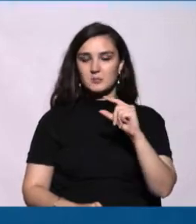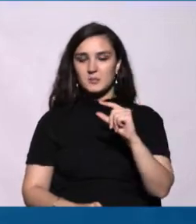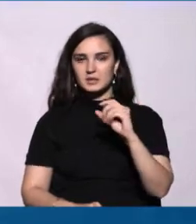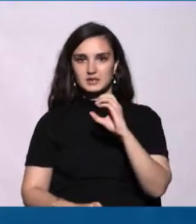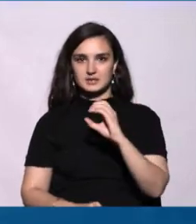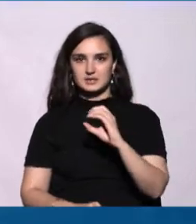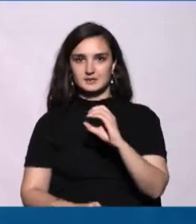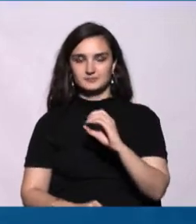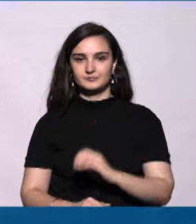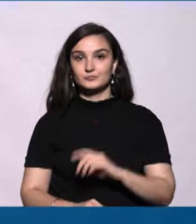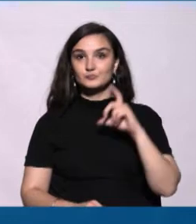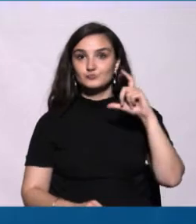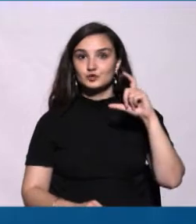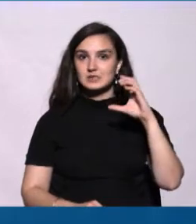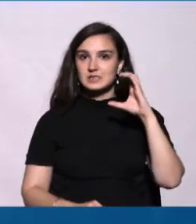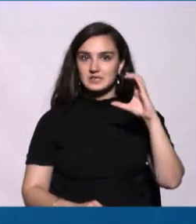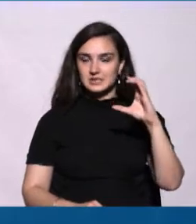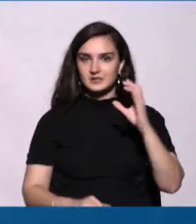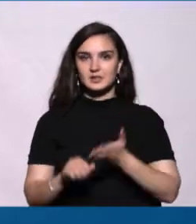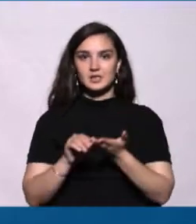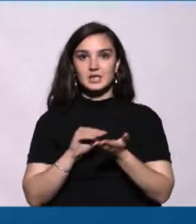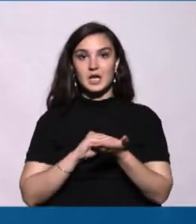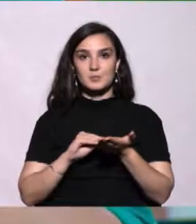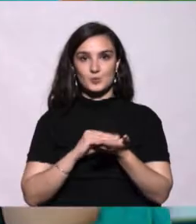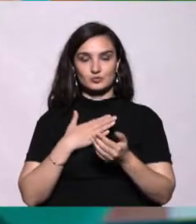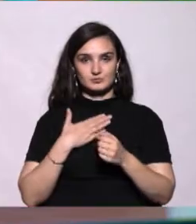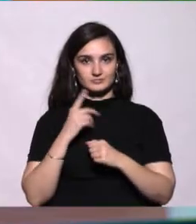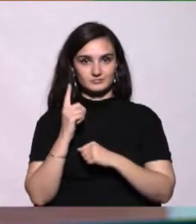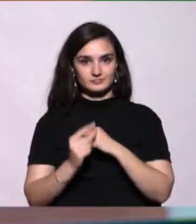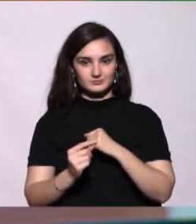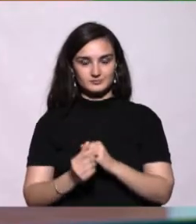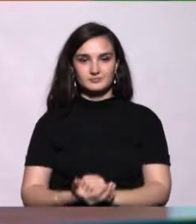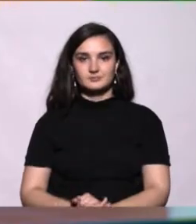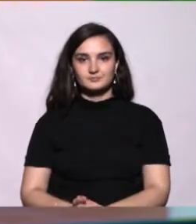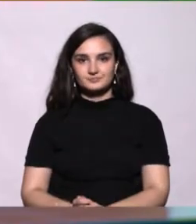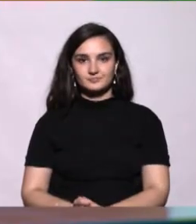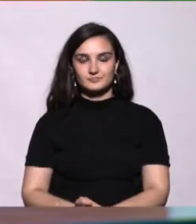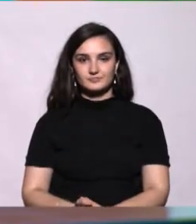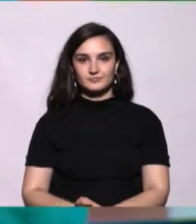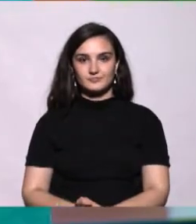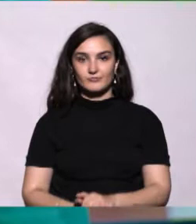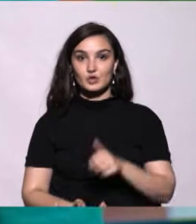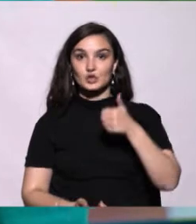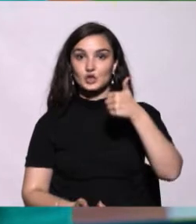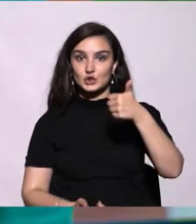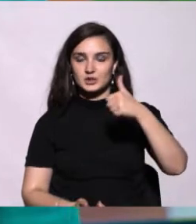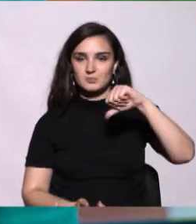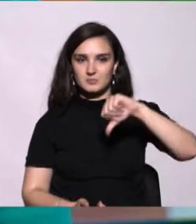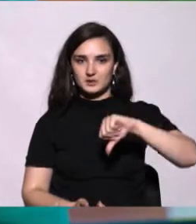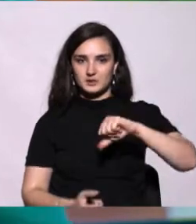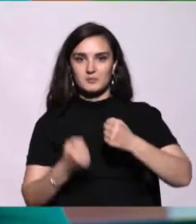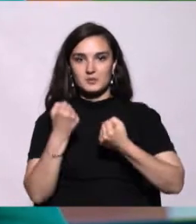c. Capital C, please repeat with me. Mm-hmm. And small c.